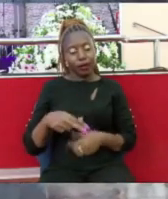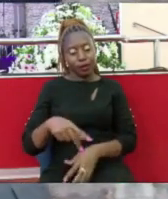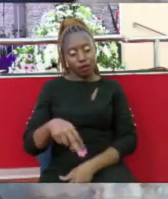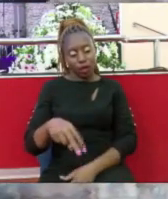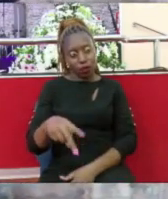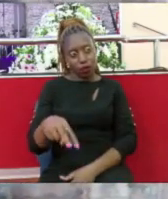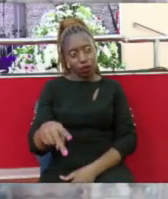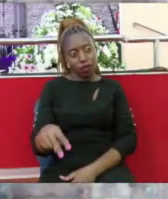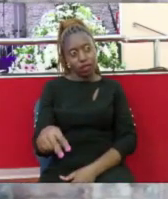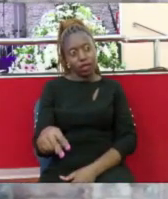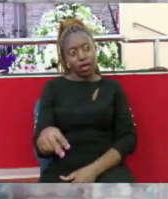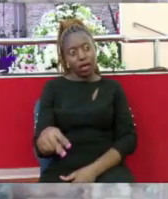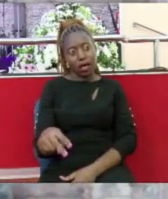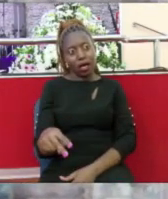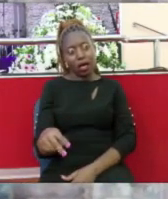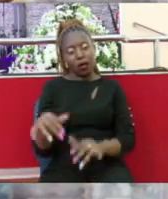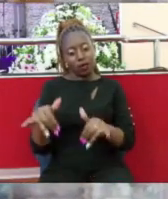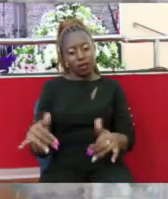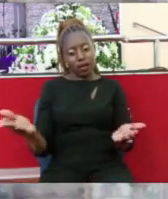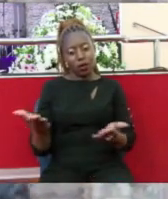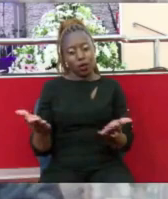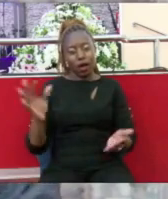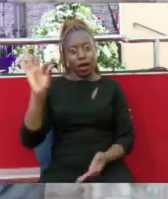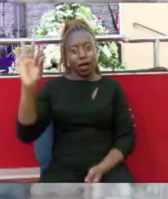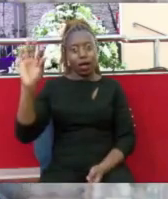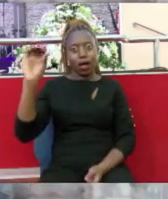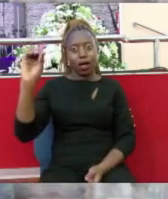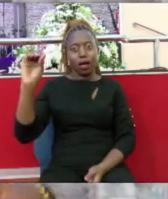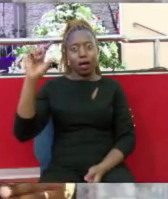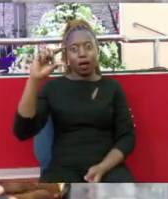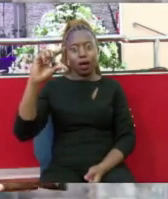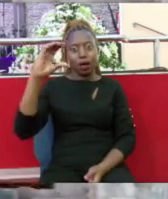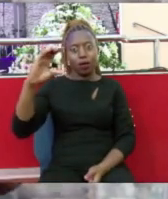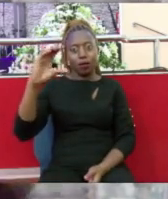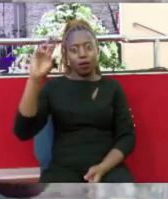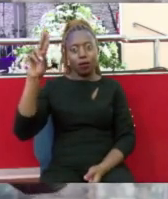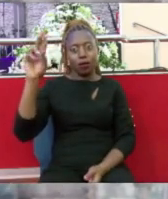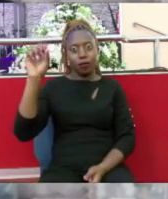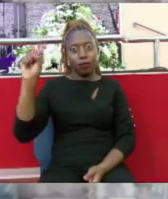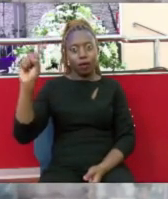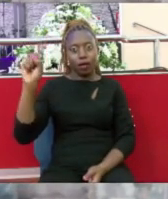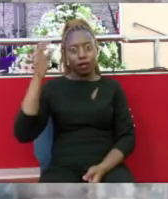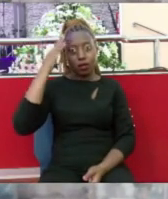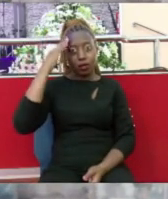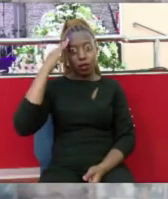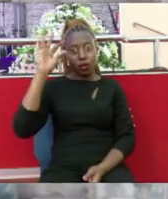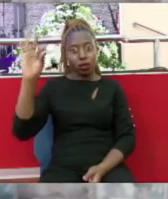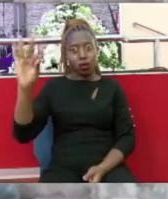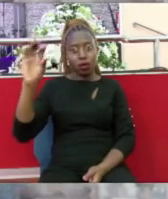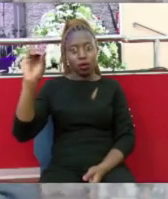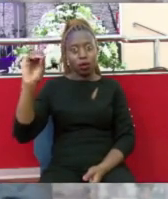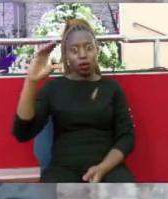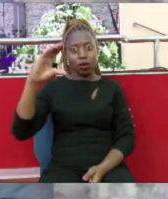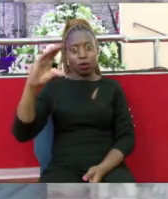was staying in focus. Nilikuwa nakaa pale focus. That's where I was working. Anafanya kazi pale. And I came and when I reached the